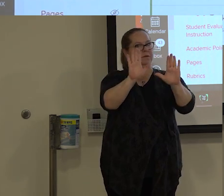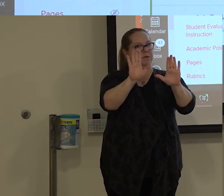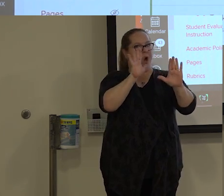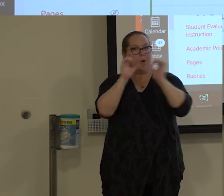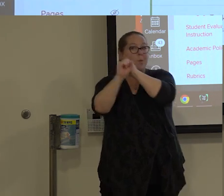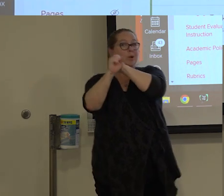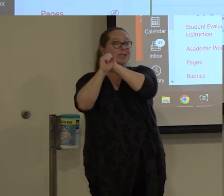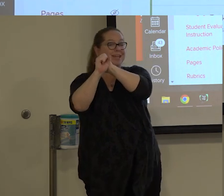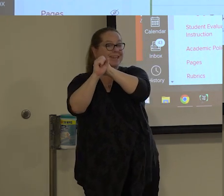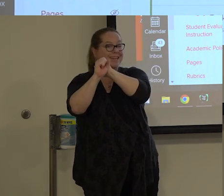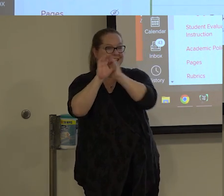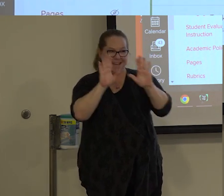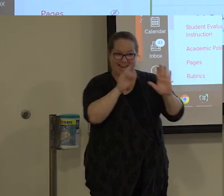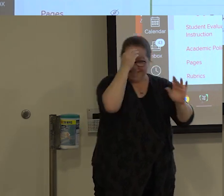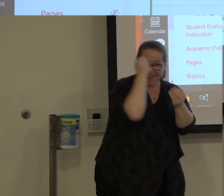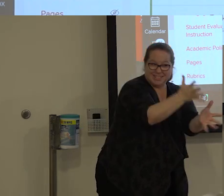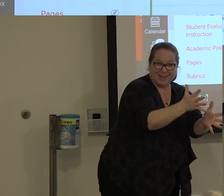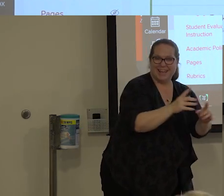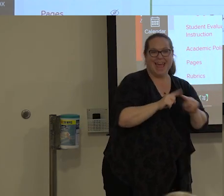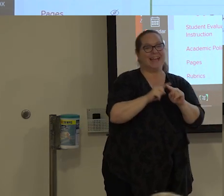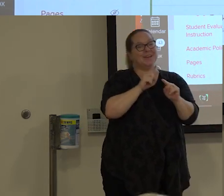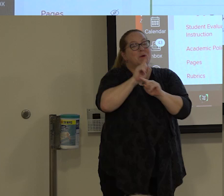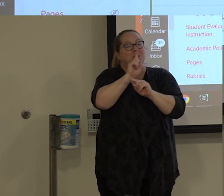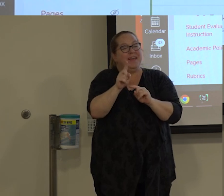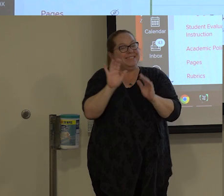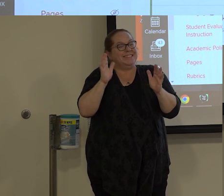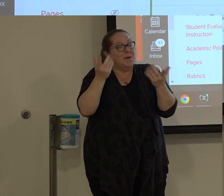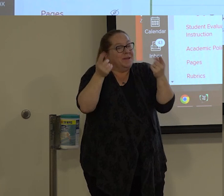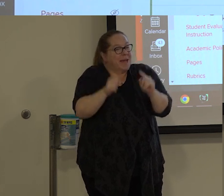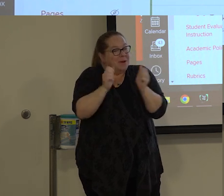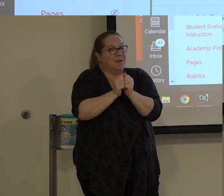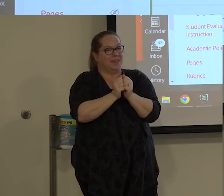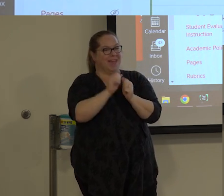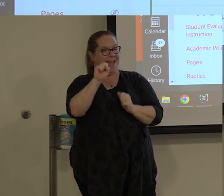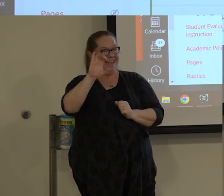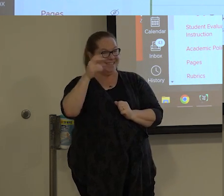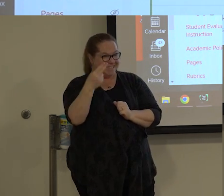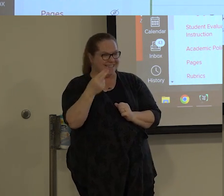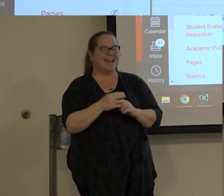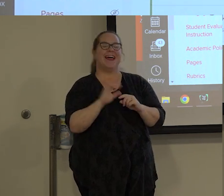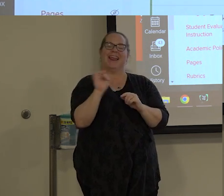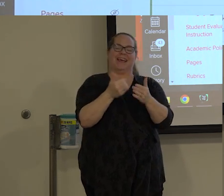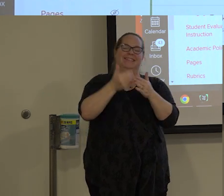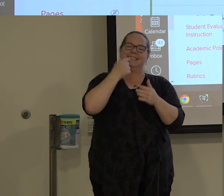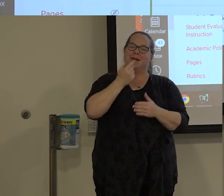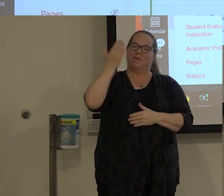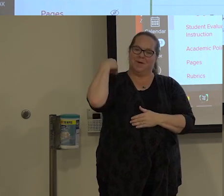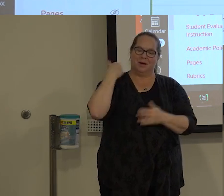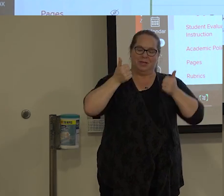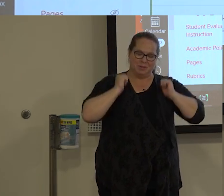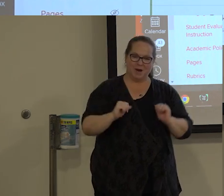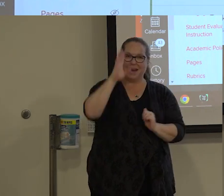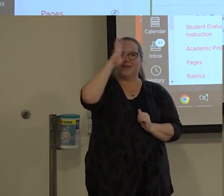promotion for this is for you, Janice, for purely asynchronous foreign language courses. As I mentioned before, to try to